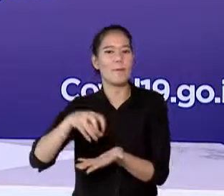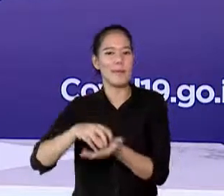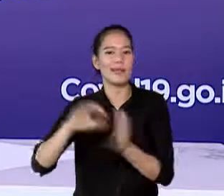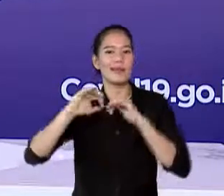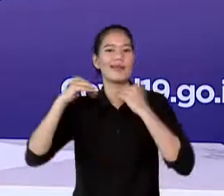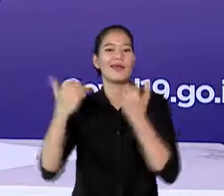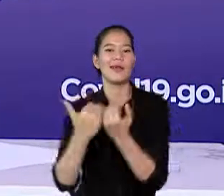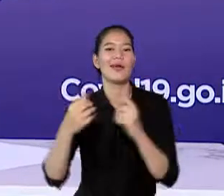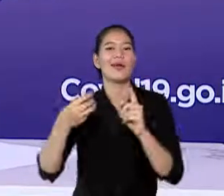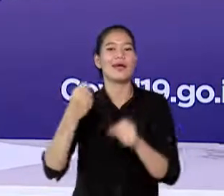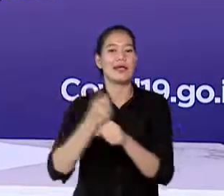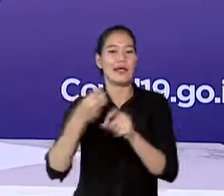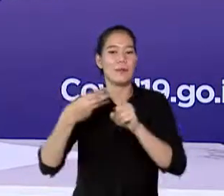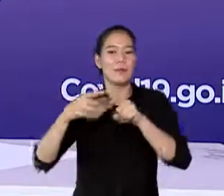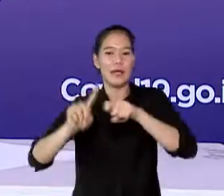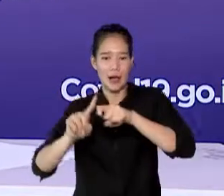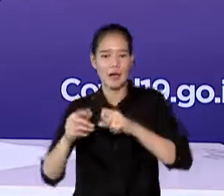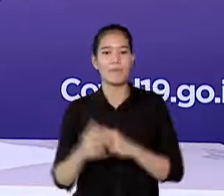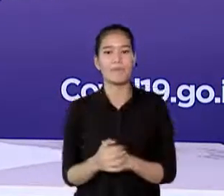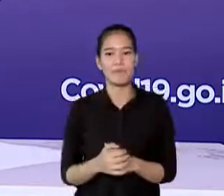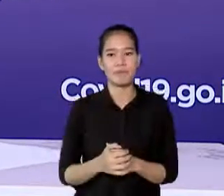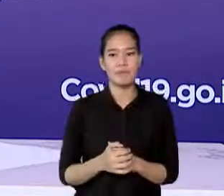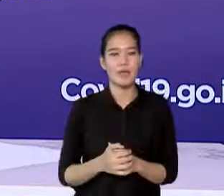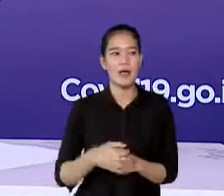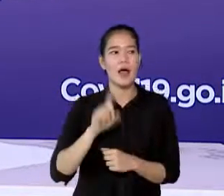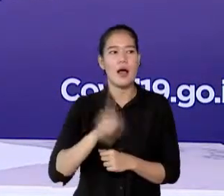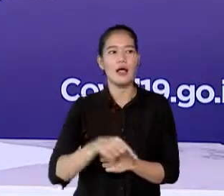Karno. And also there are